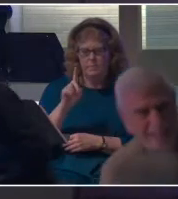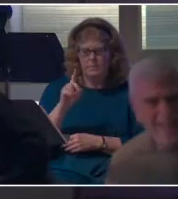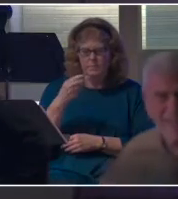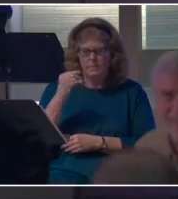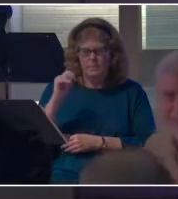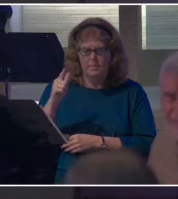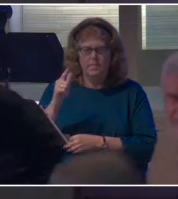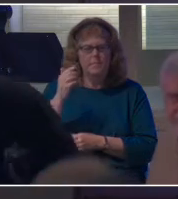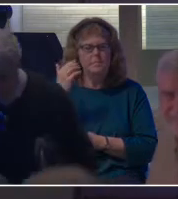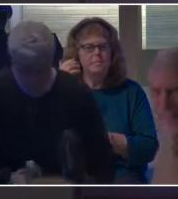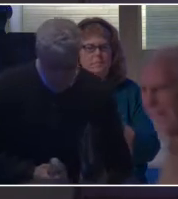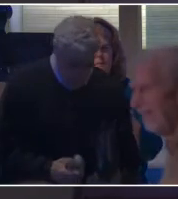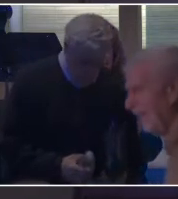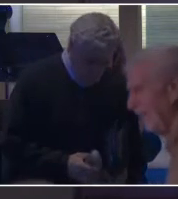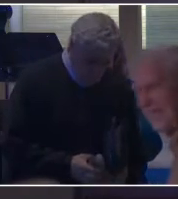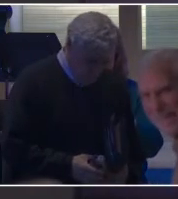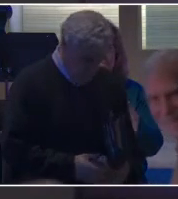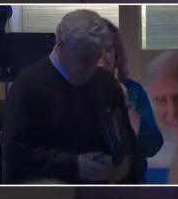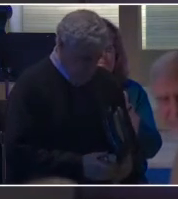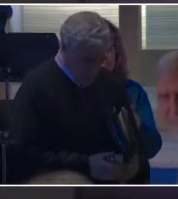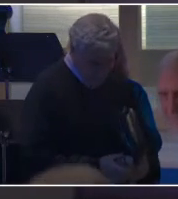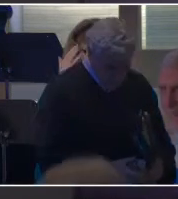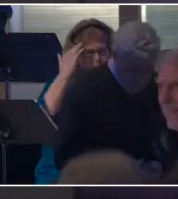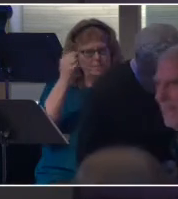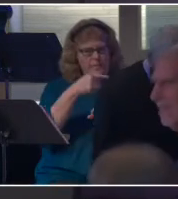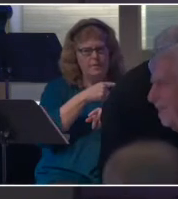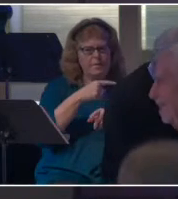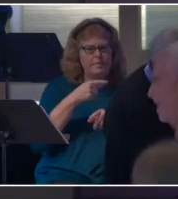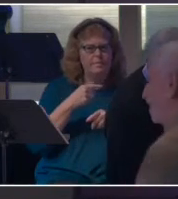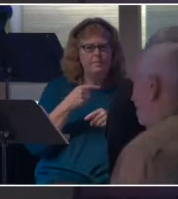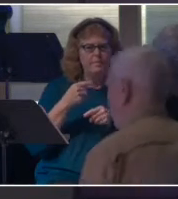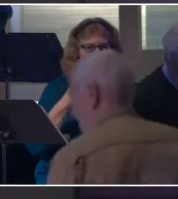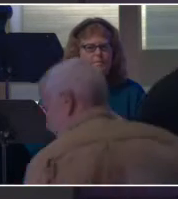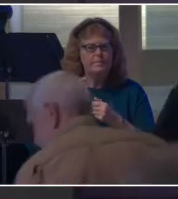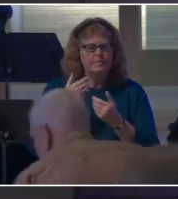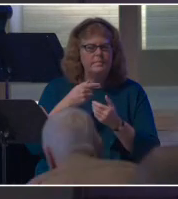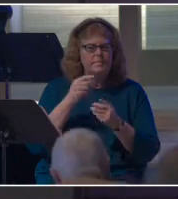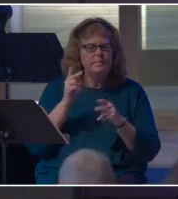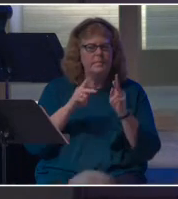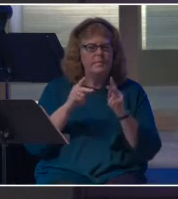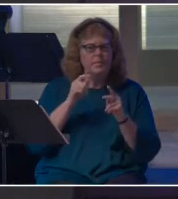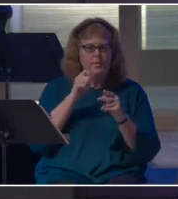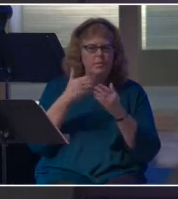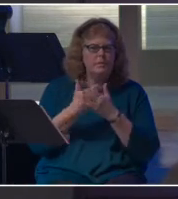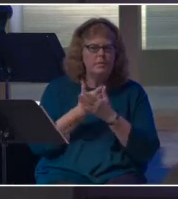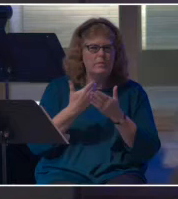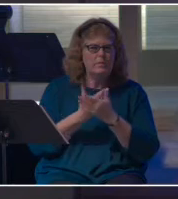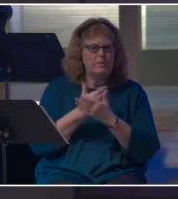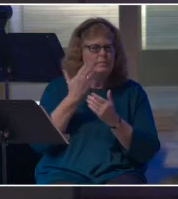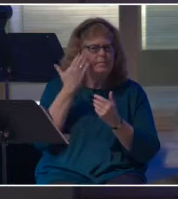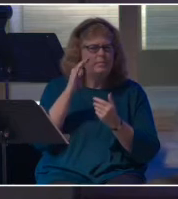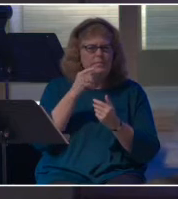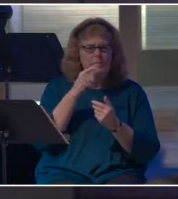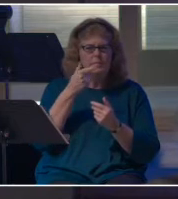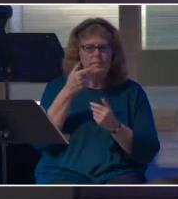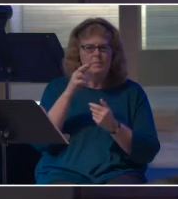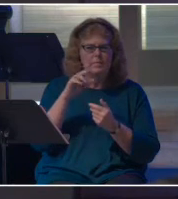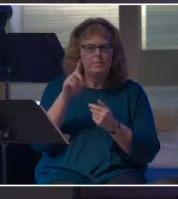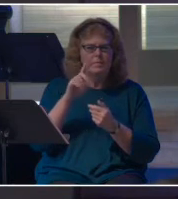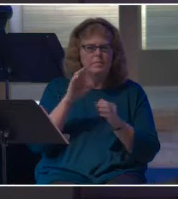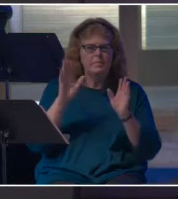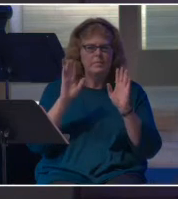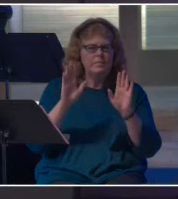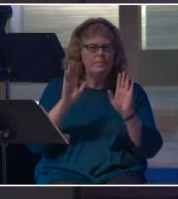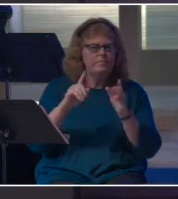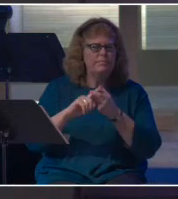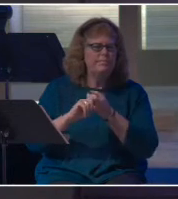to those of us who have been attending the congregation for any length of time. For those of you who are new and do not know Gerad, Gerad is a great